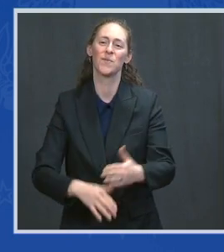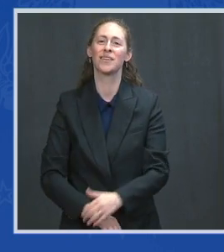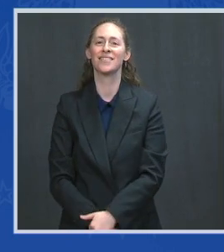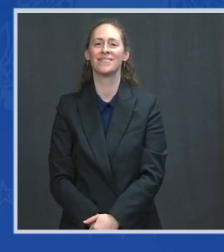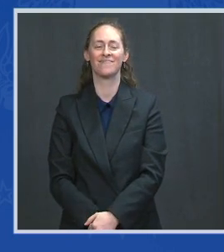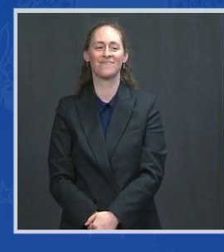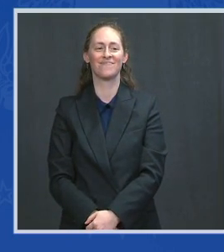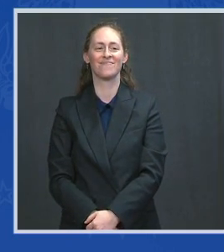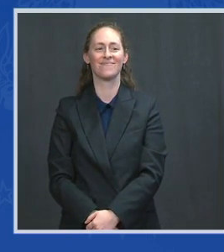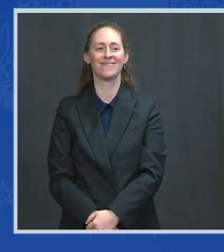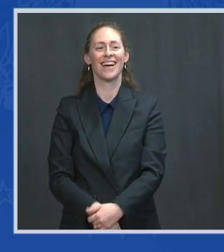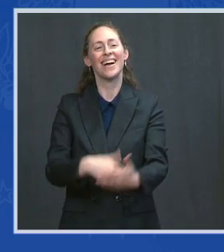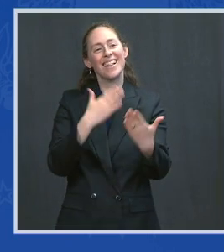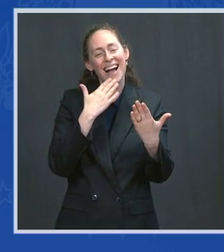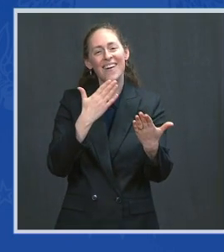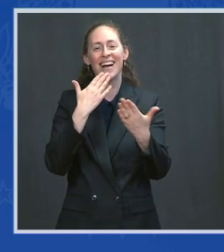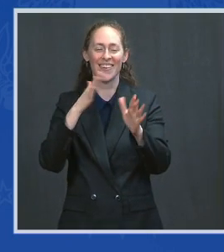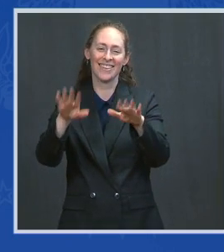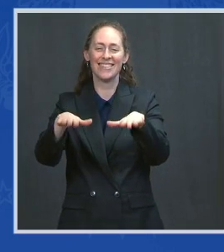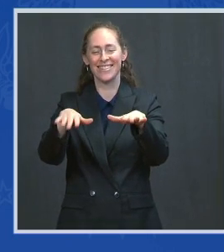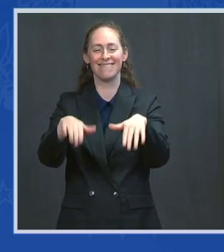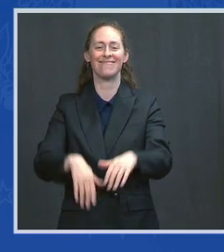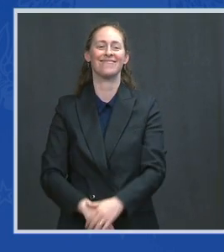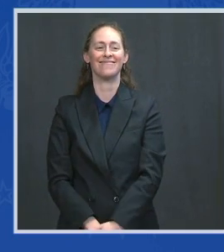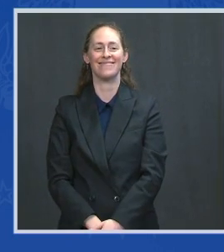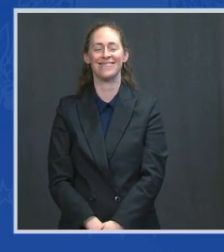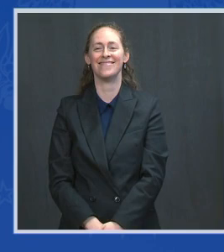Thank you, thank you, thank you.